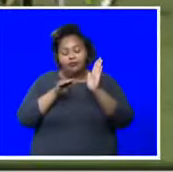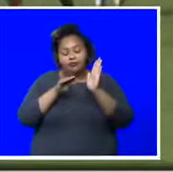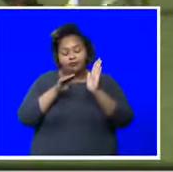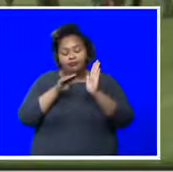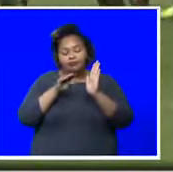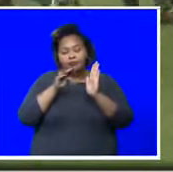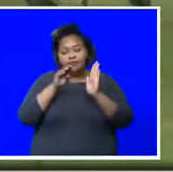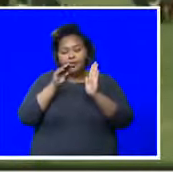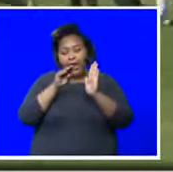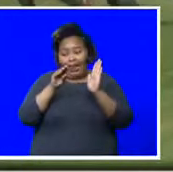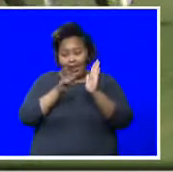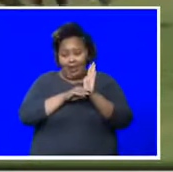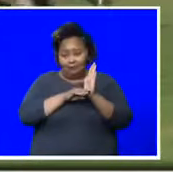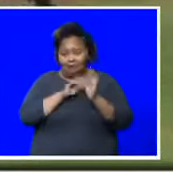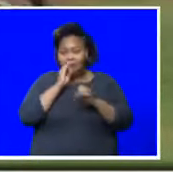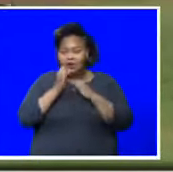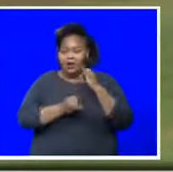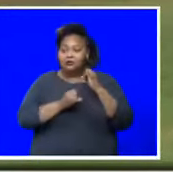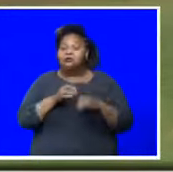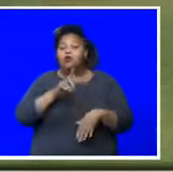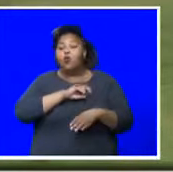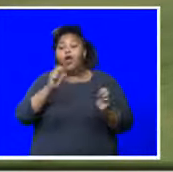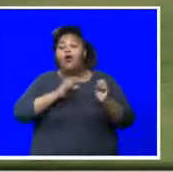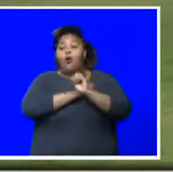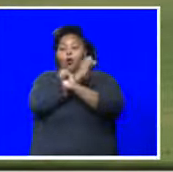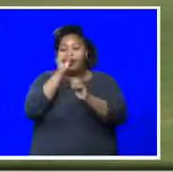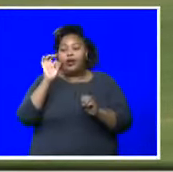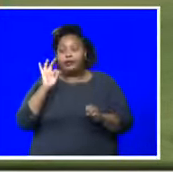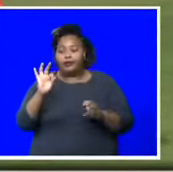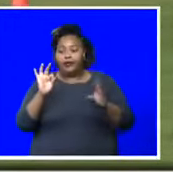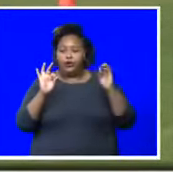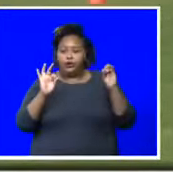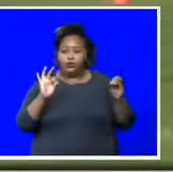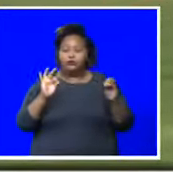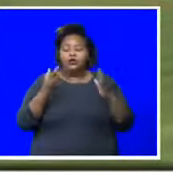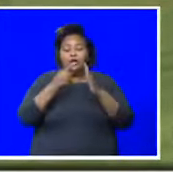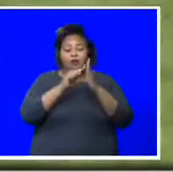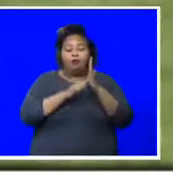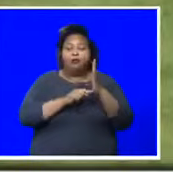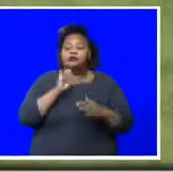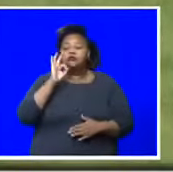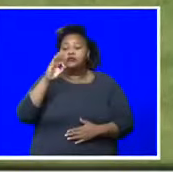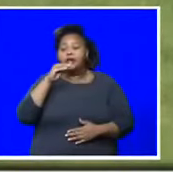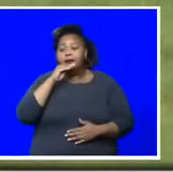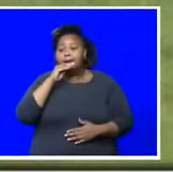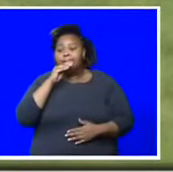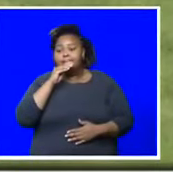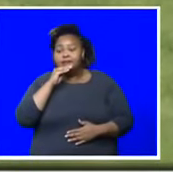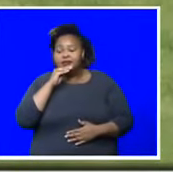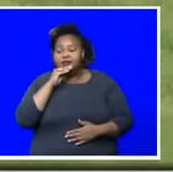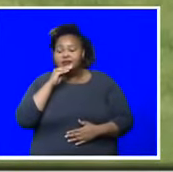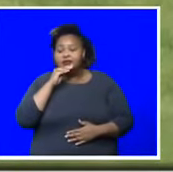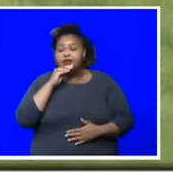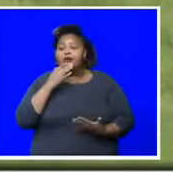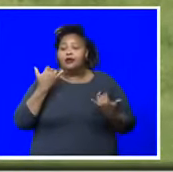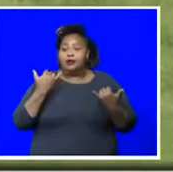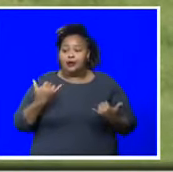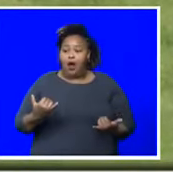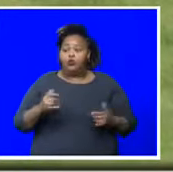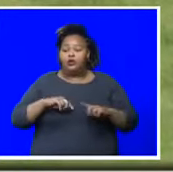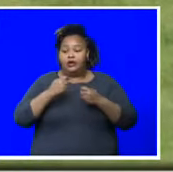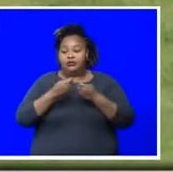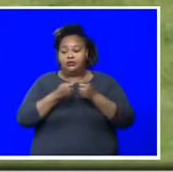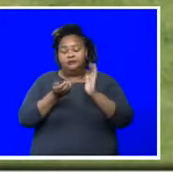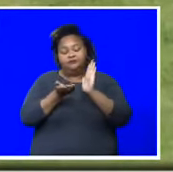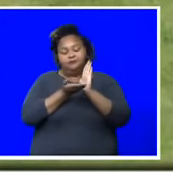ukuthi lishaye emanzini Seabirds ngeligolinye ecanzeni. Lamaphuzu lamathafu sekasho ukuthi tinyos setsenzaweni yeshumi nesithathu